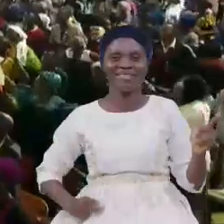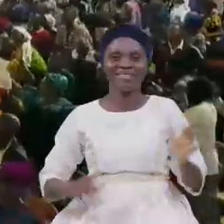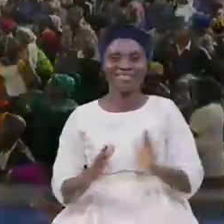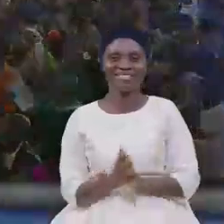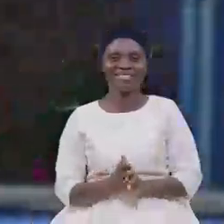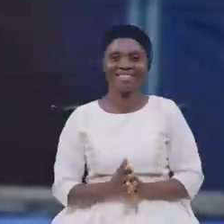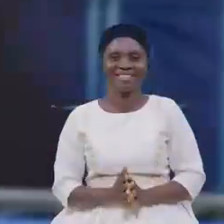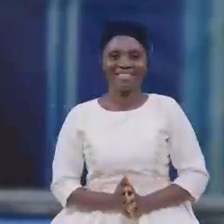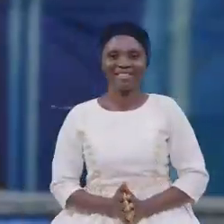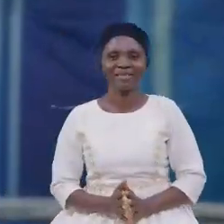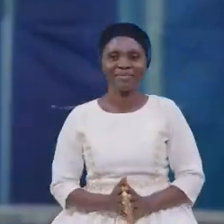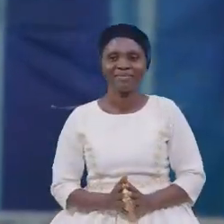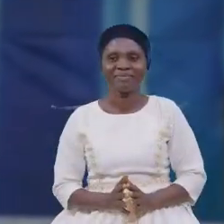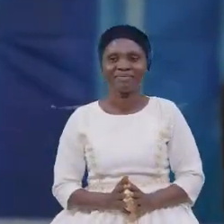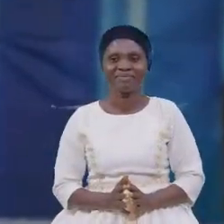The Lord is ready for you.